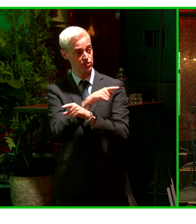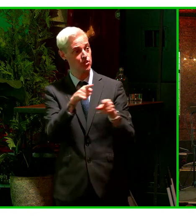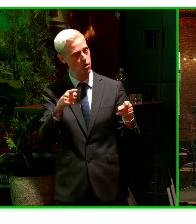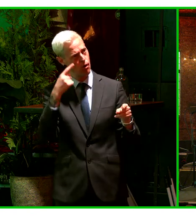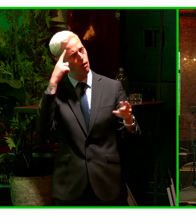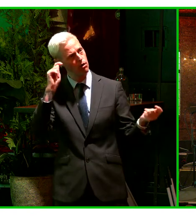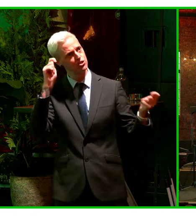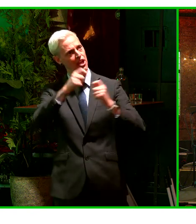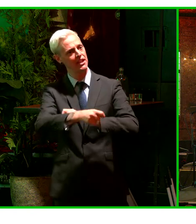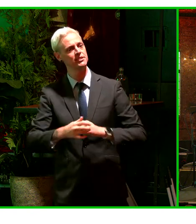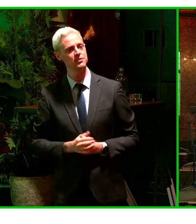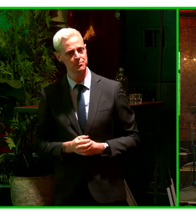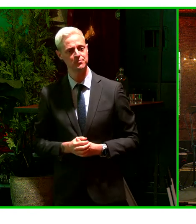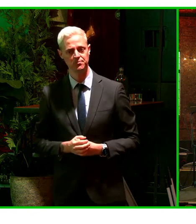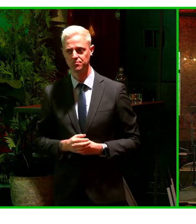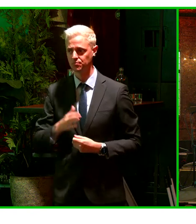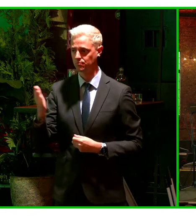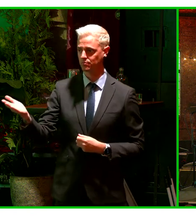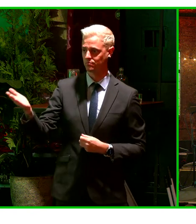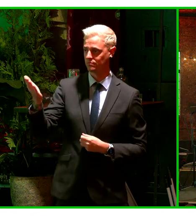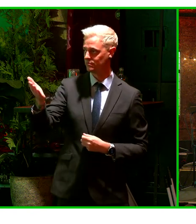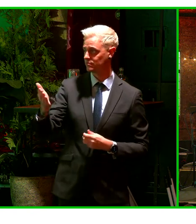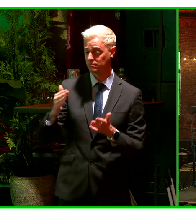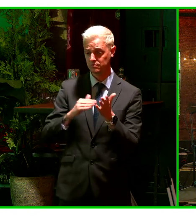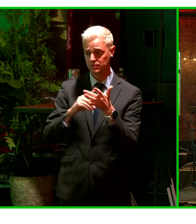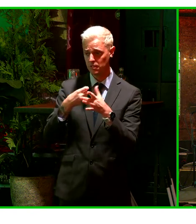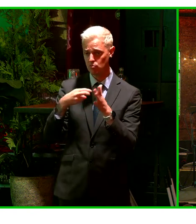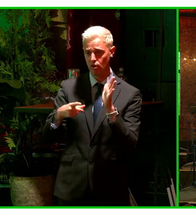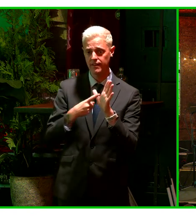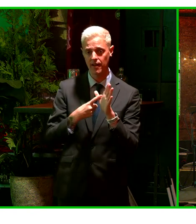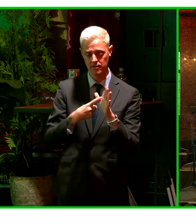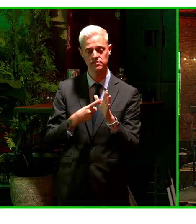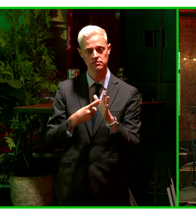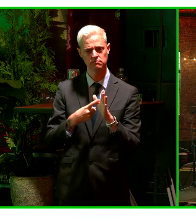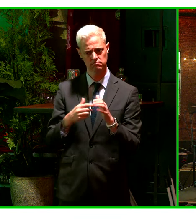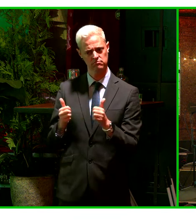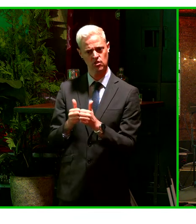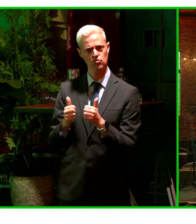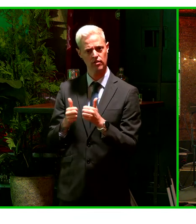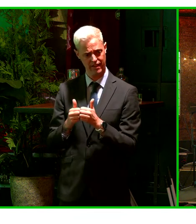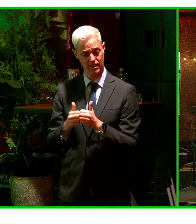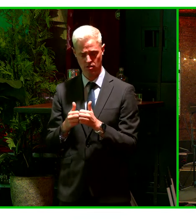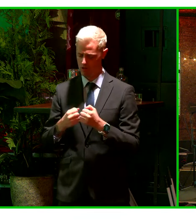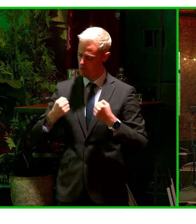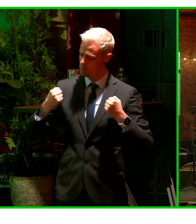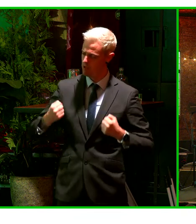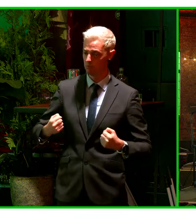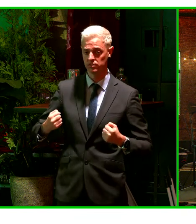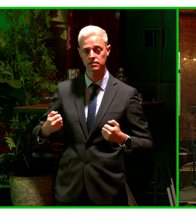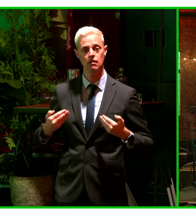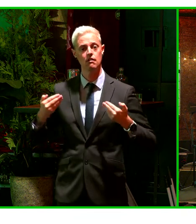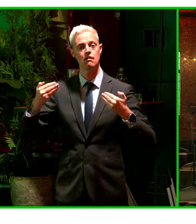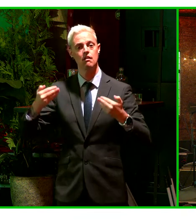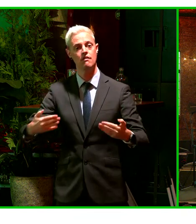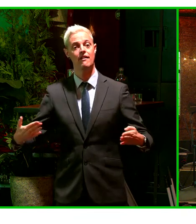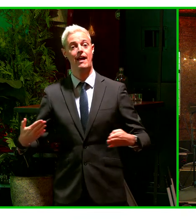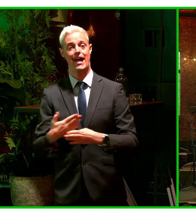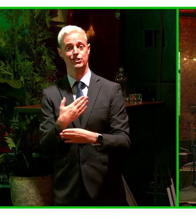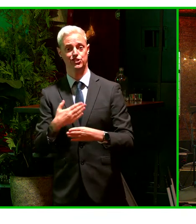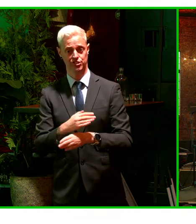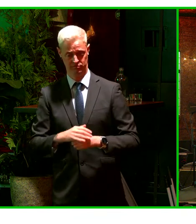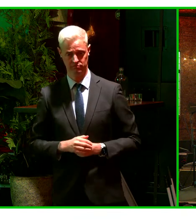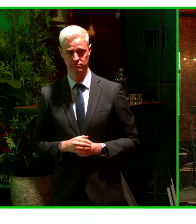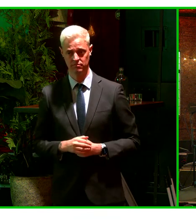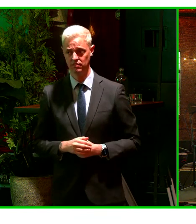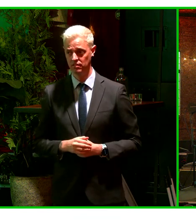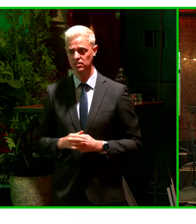And finally, Miranda. I want us to take that commitment and take it forward into action. I want to see our Northwest leaders doing what they